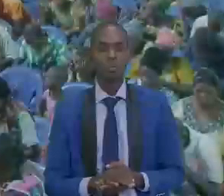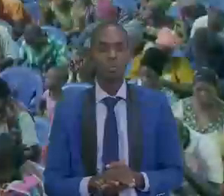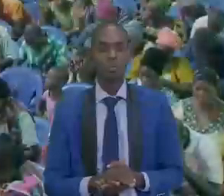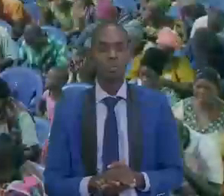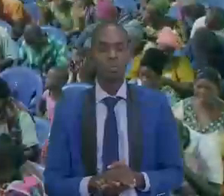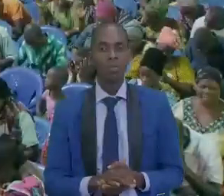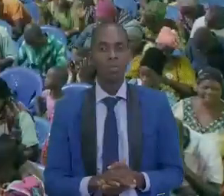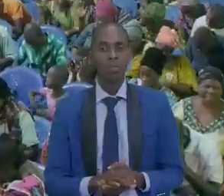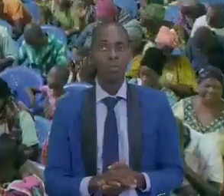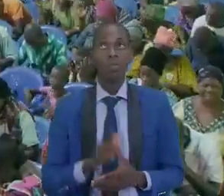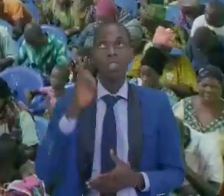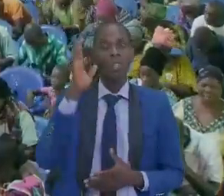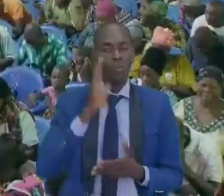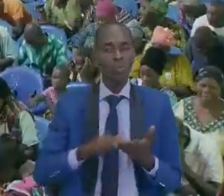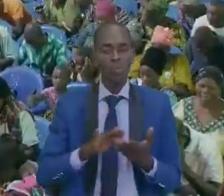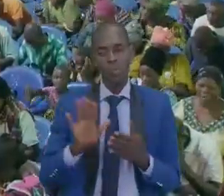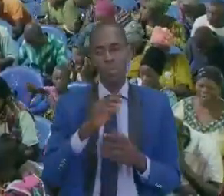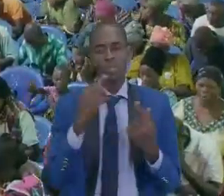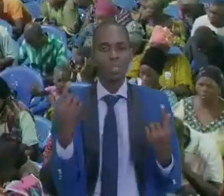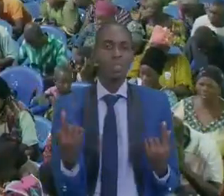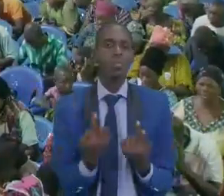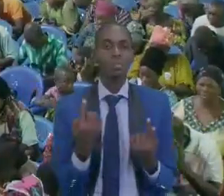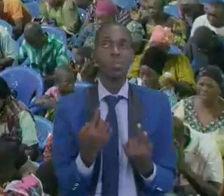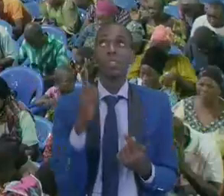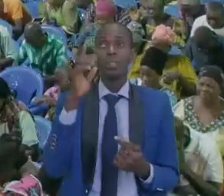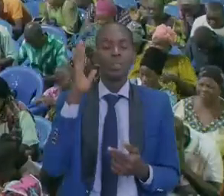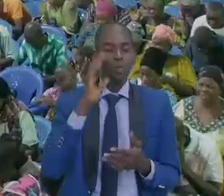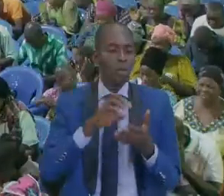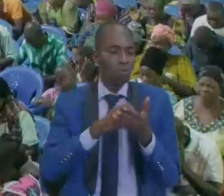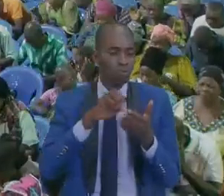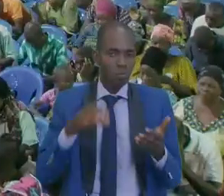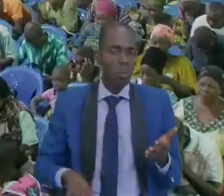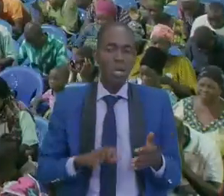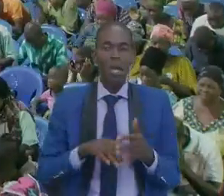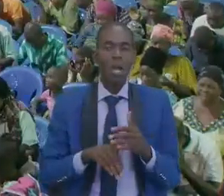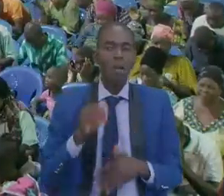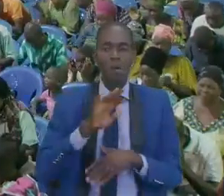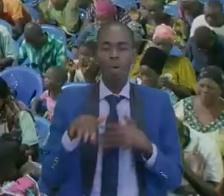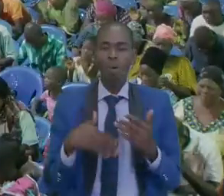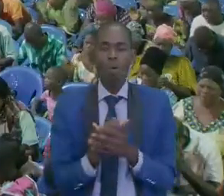He will forgive your sin. Blot out all my transgression.